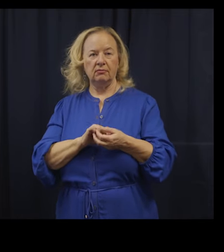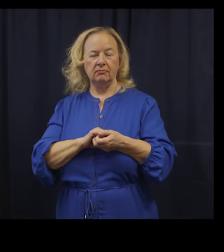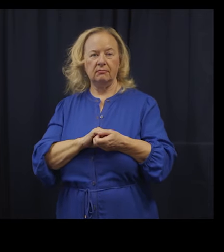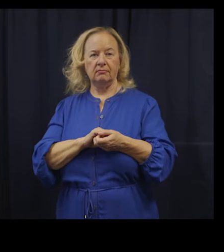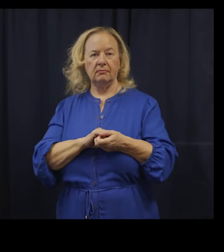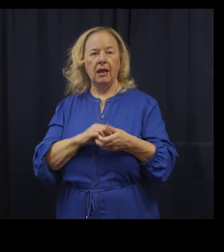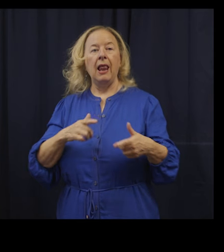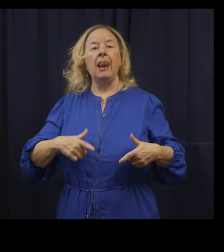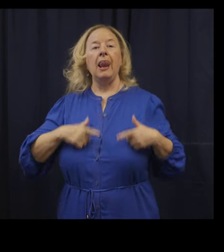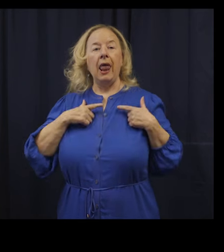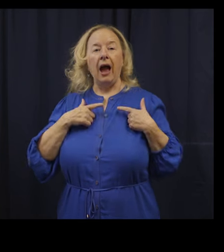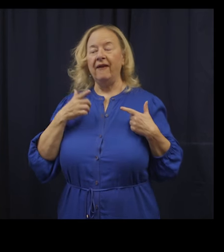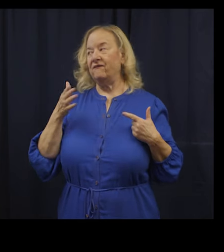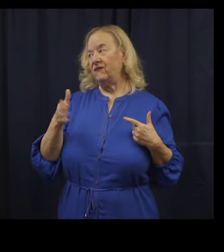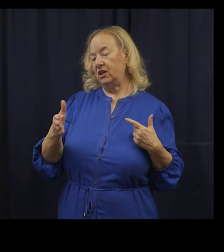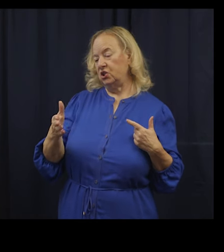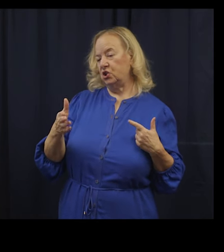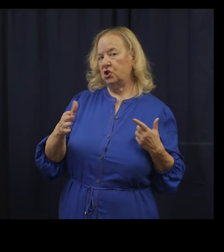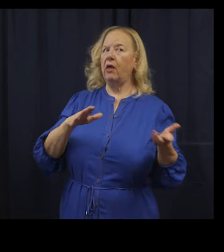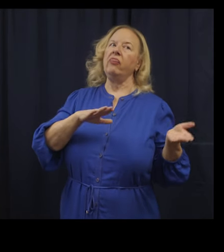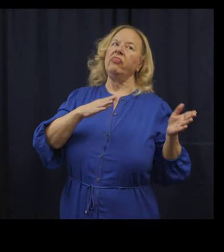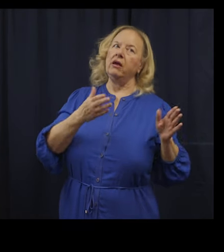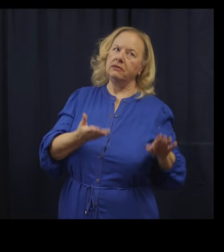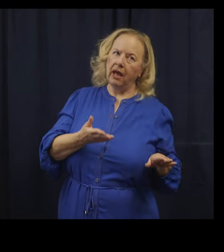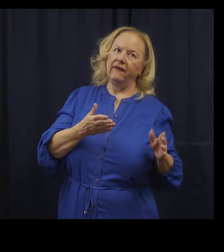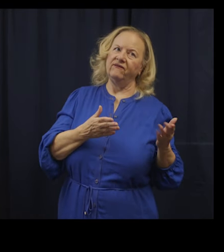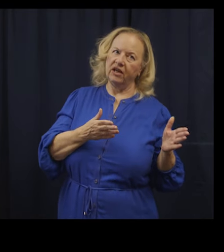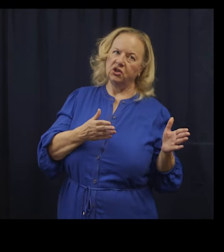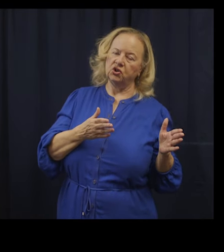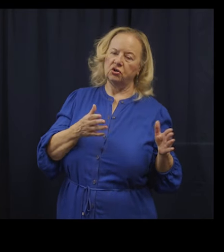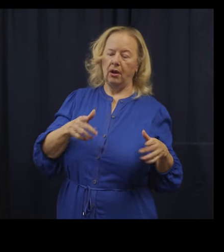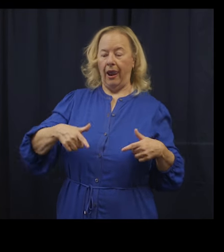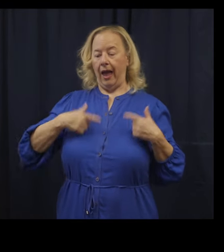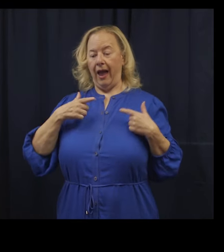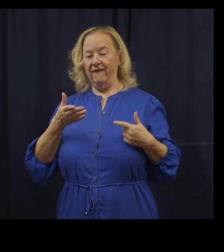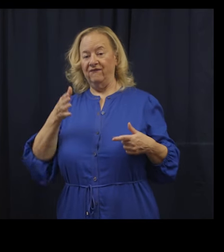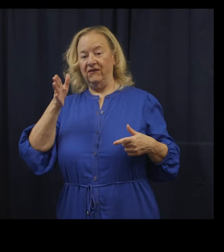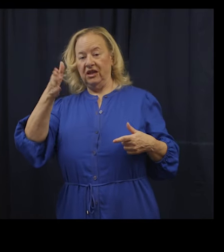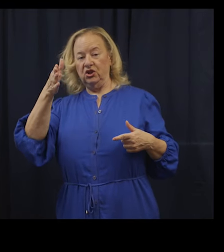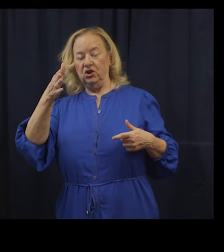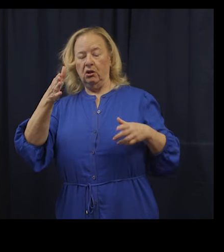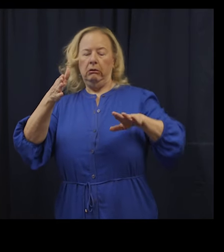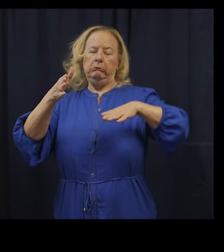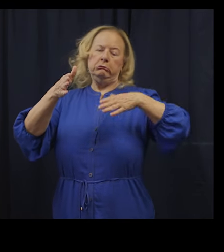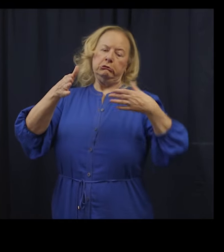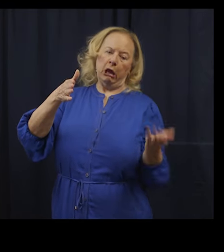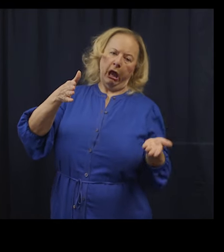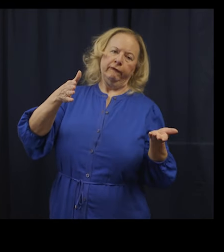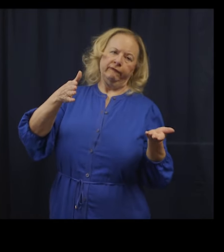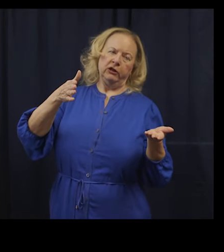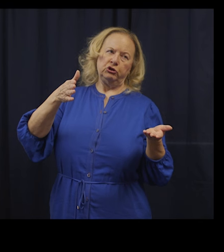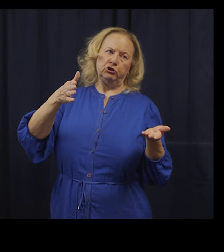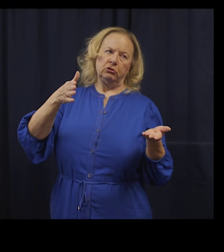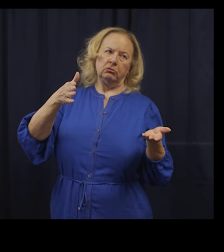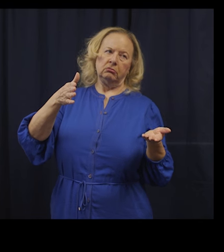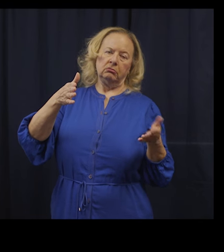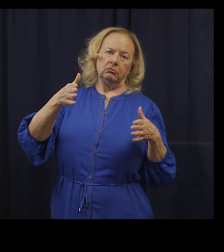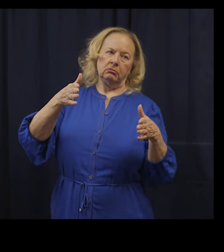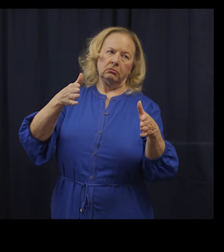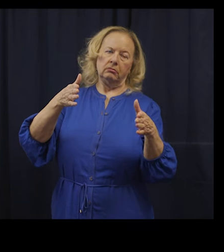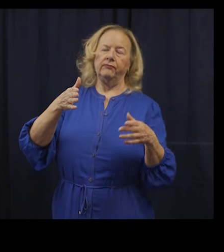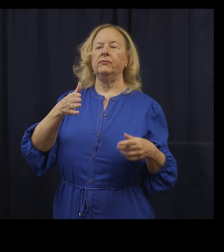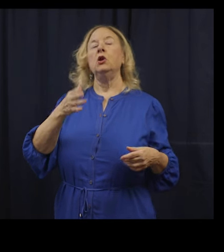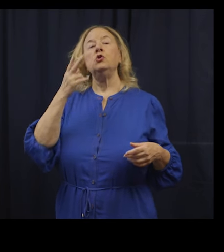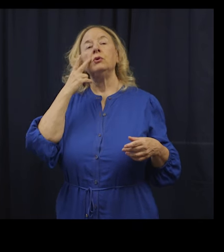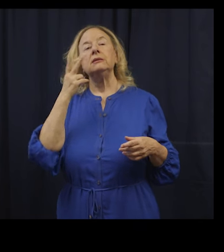live fish, the dead fish, okay? I want to show you this verse.